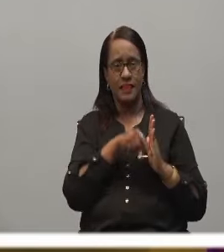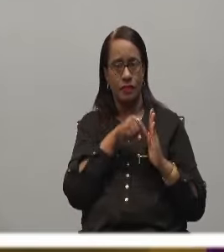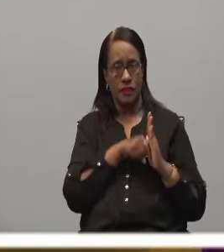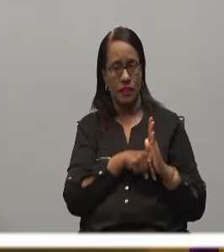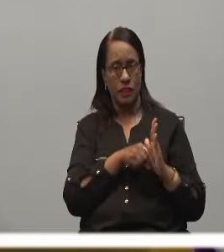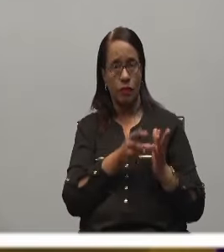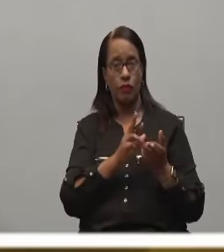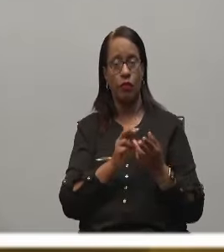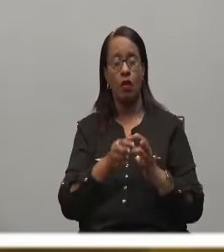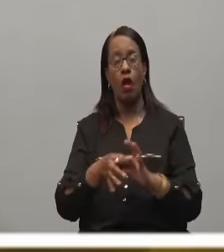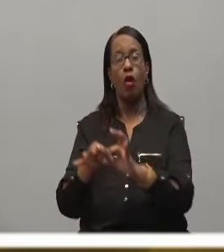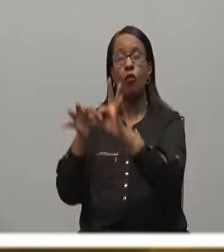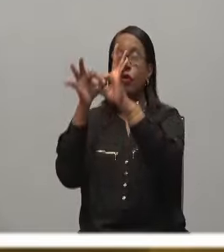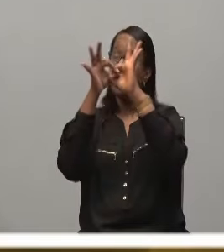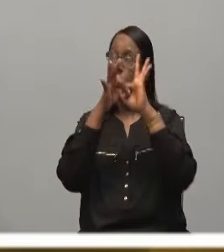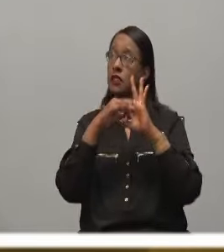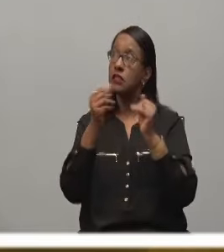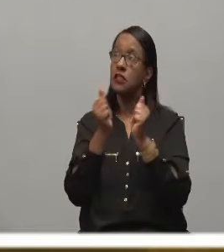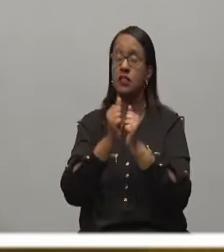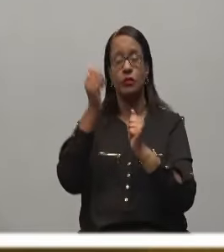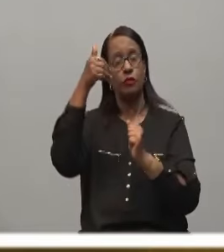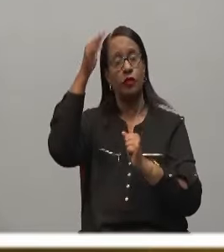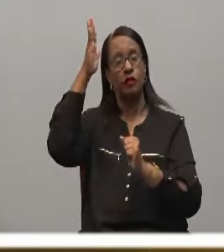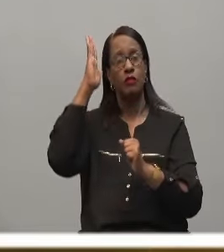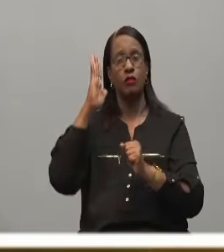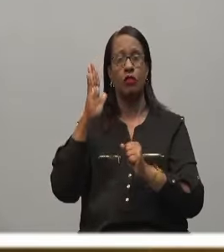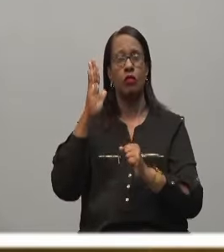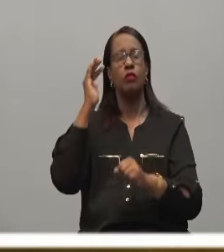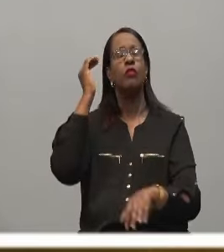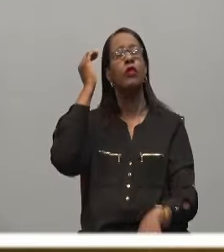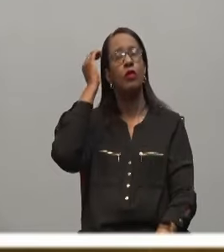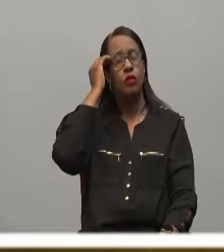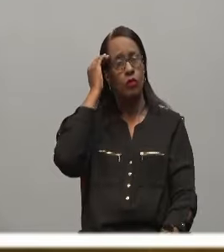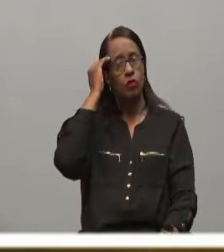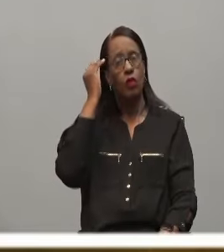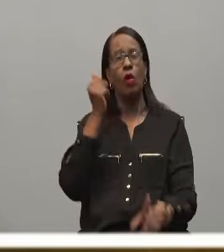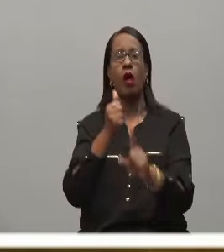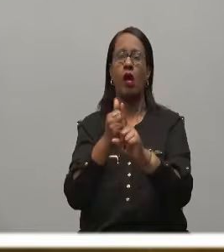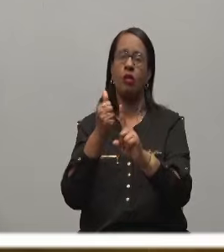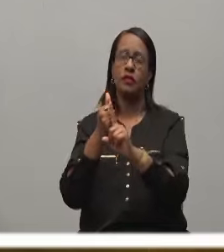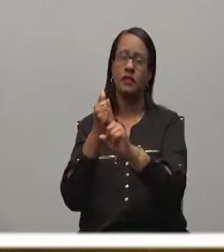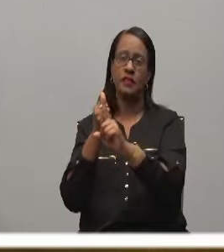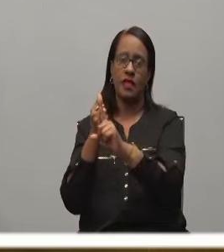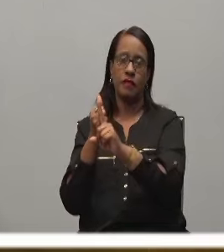him, we come to know who we are,